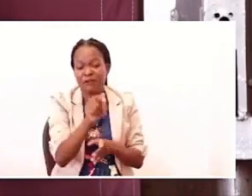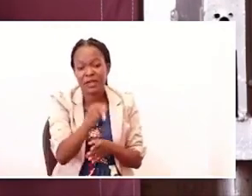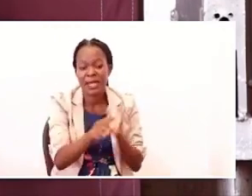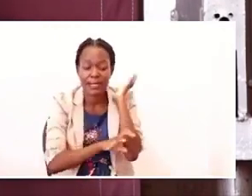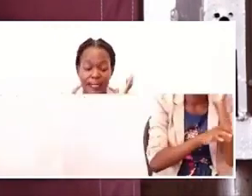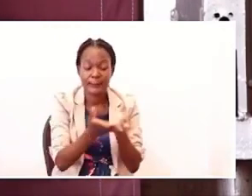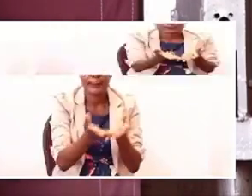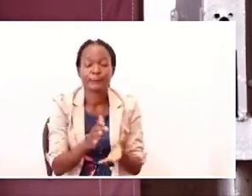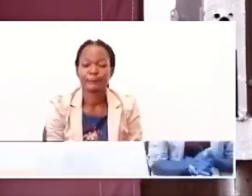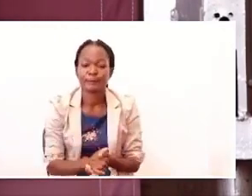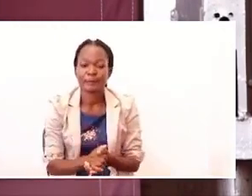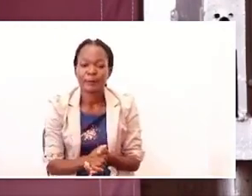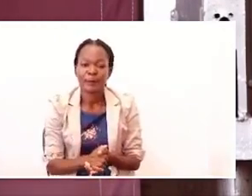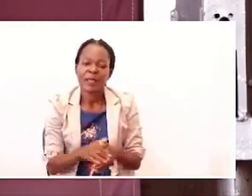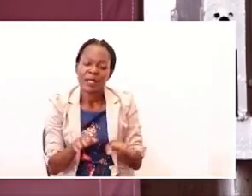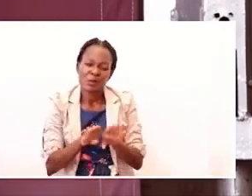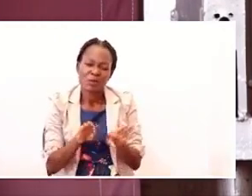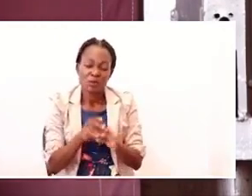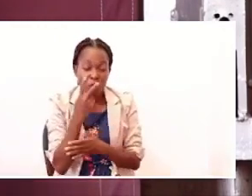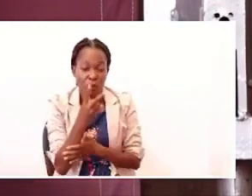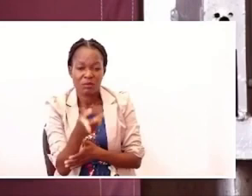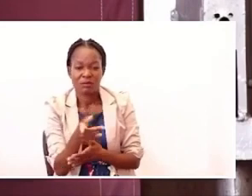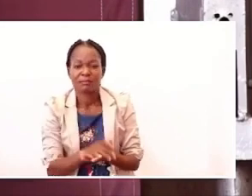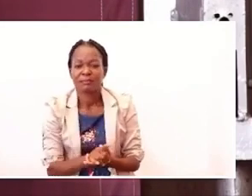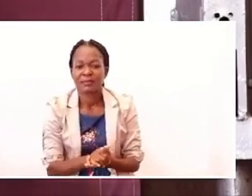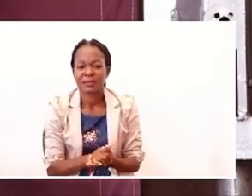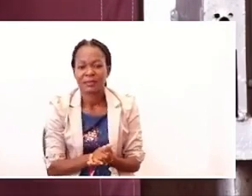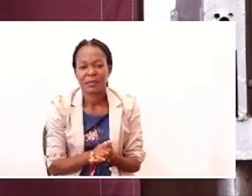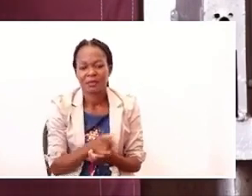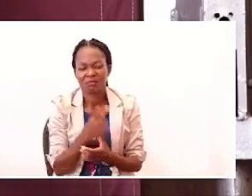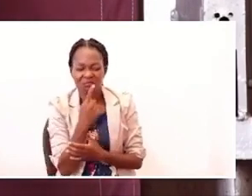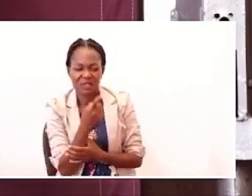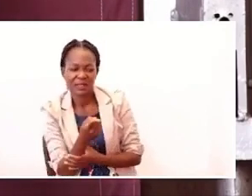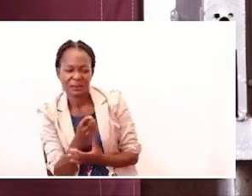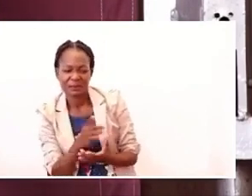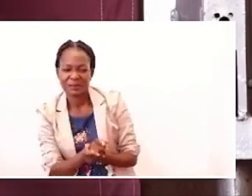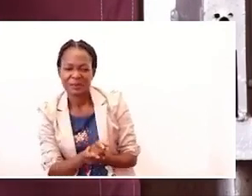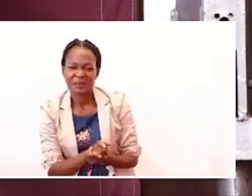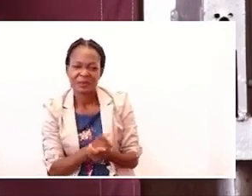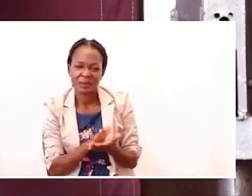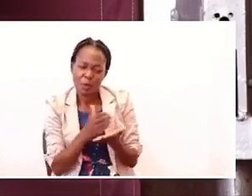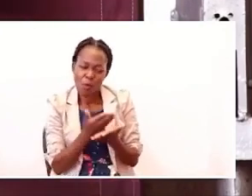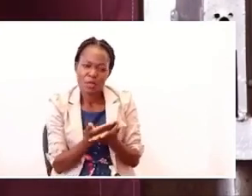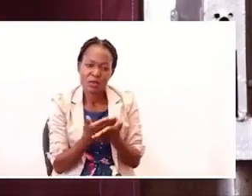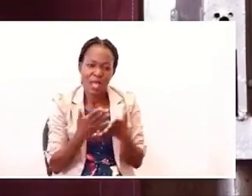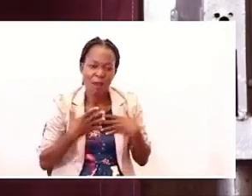And you can actually also look at that and say that because we are not focusing on